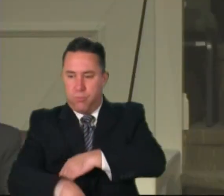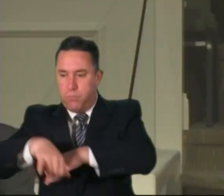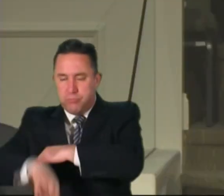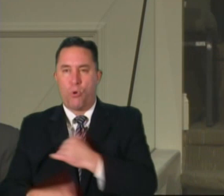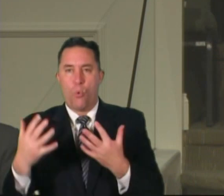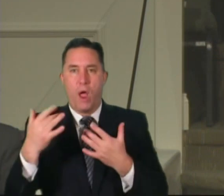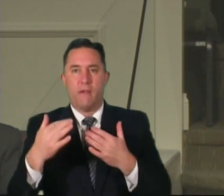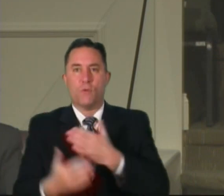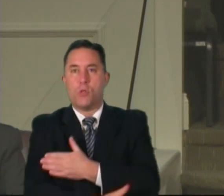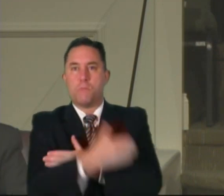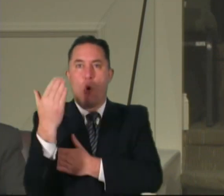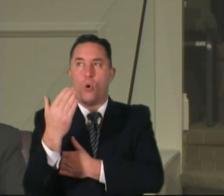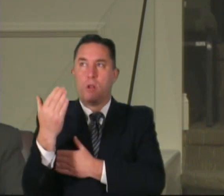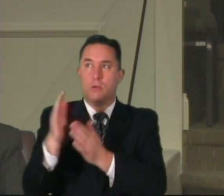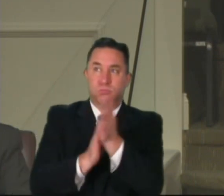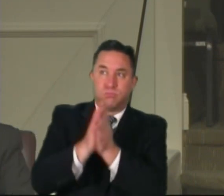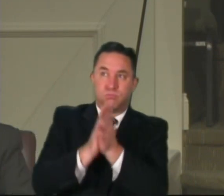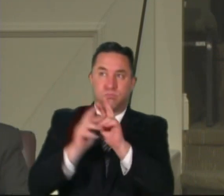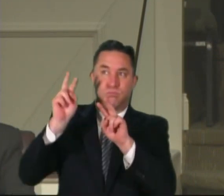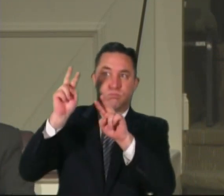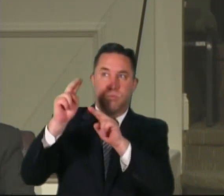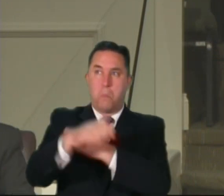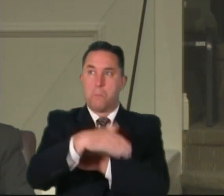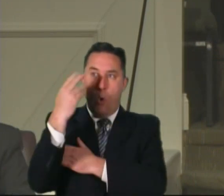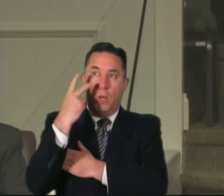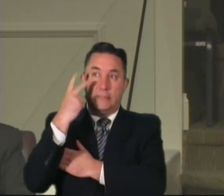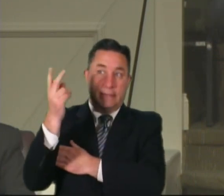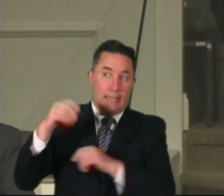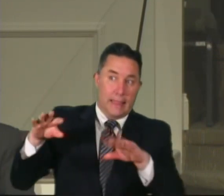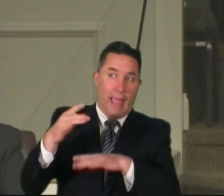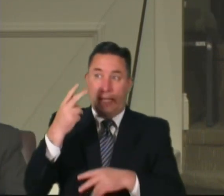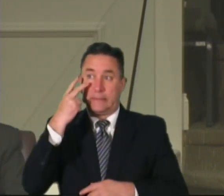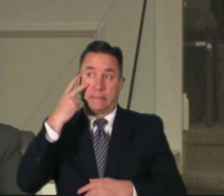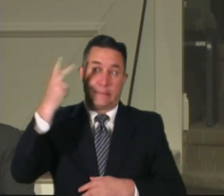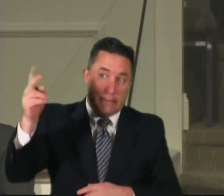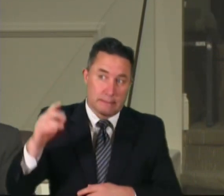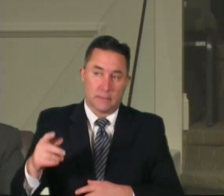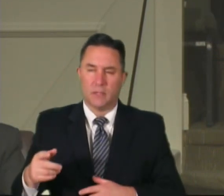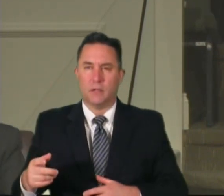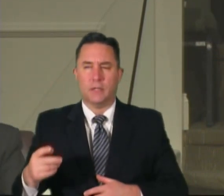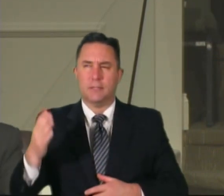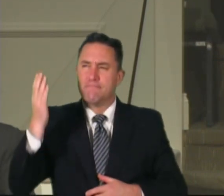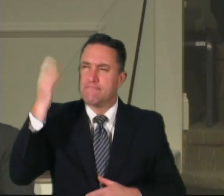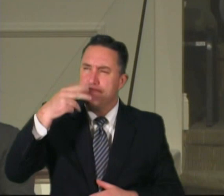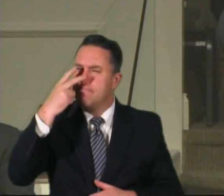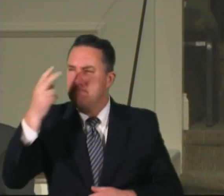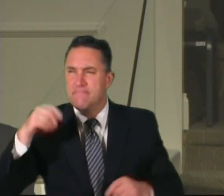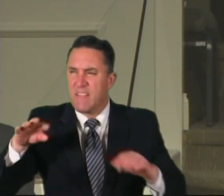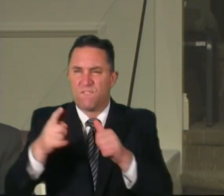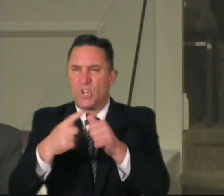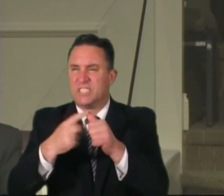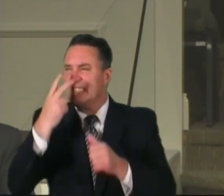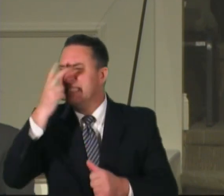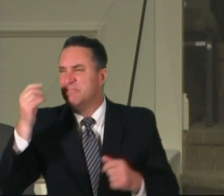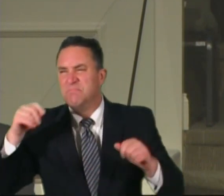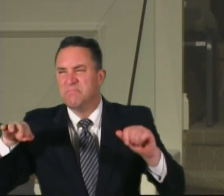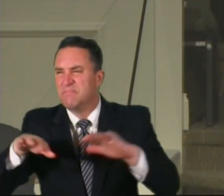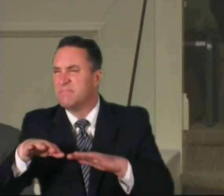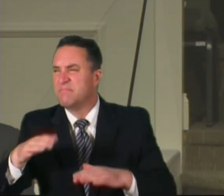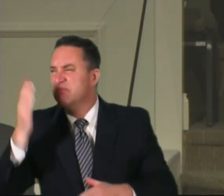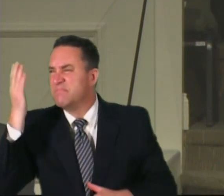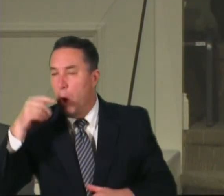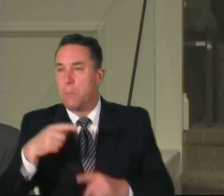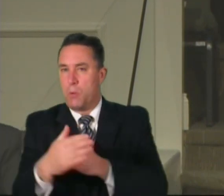for the morning. They wished for the morning. They couldn't wait for the morning to see is land out there. And they didn't see land initially. But